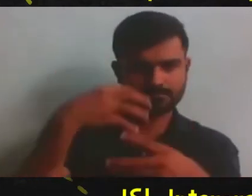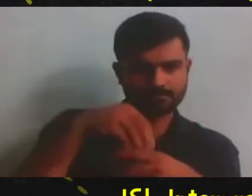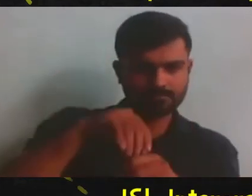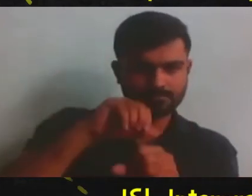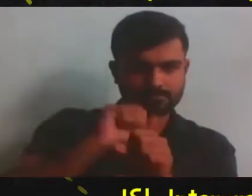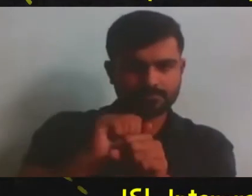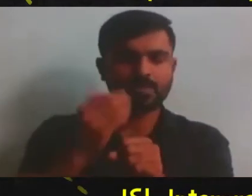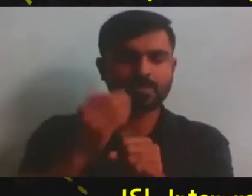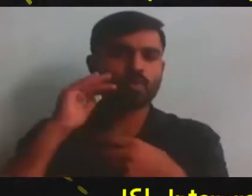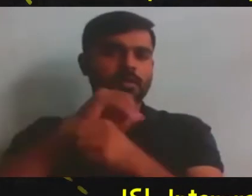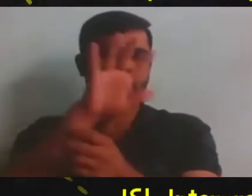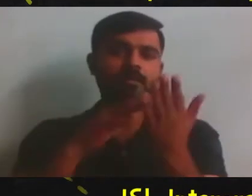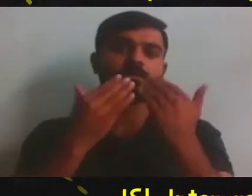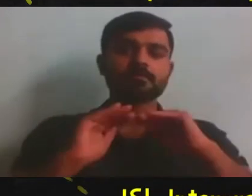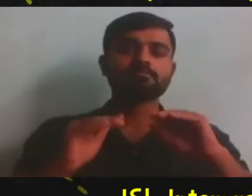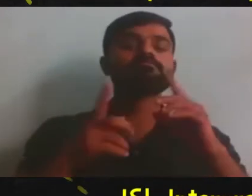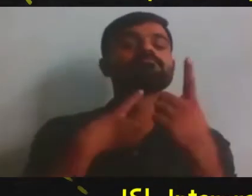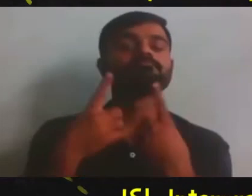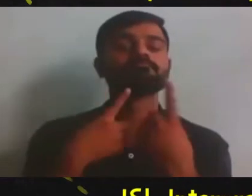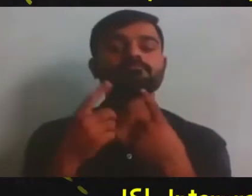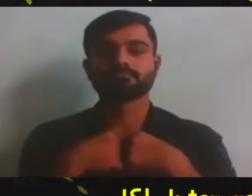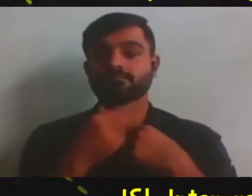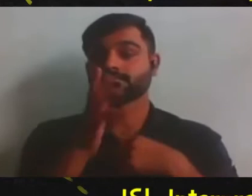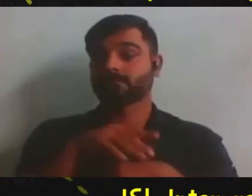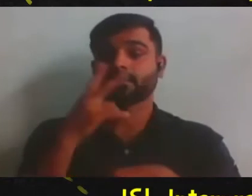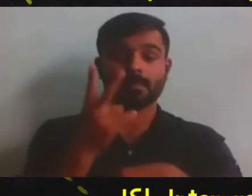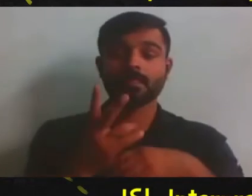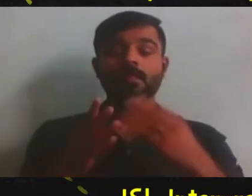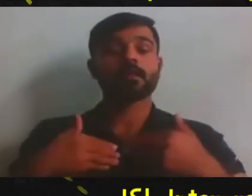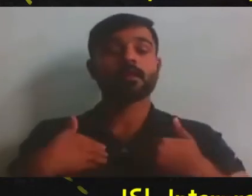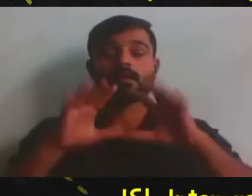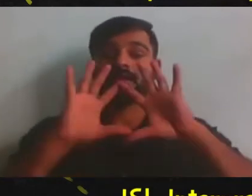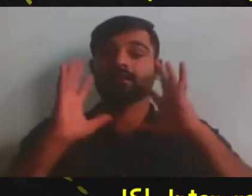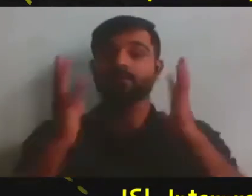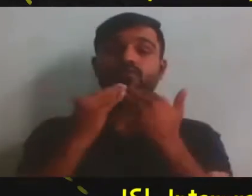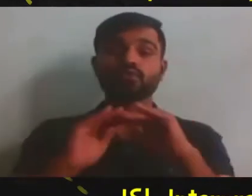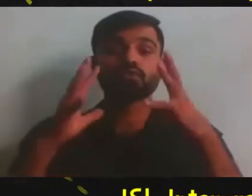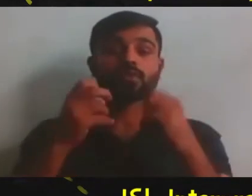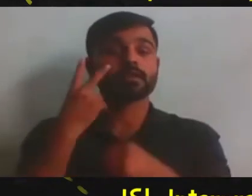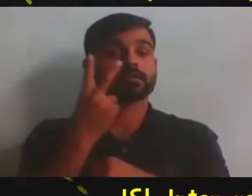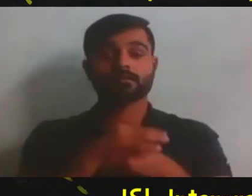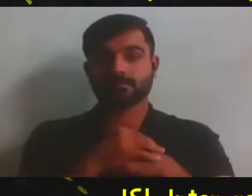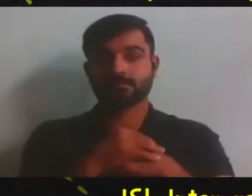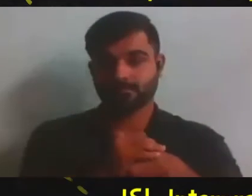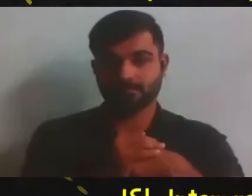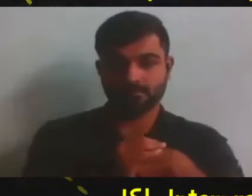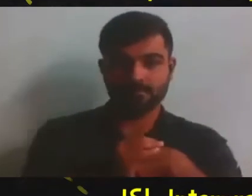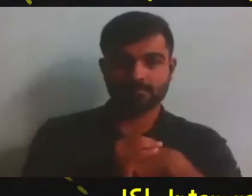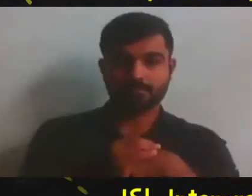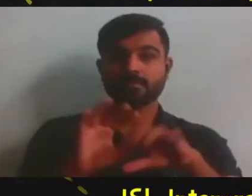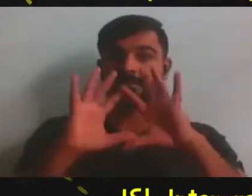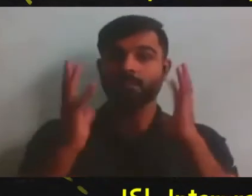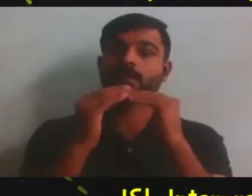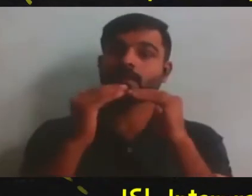the space for children to talk. So here's a glimpse of the world that children want to see. A world of